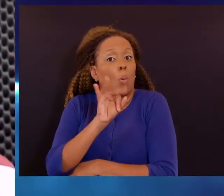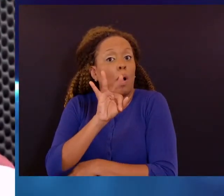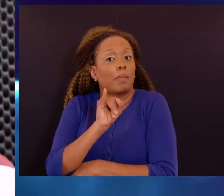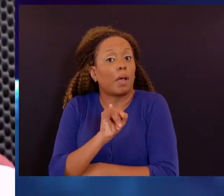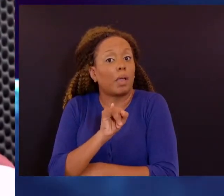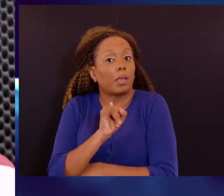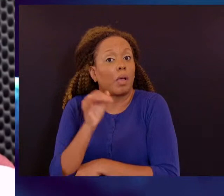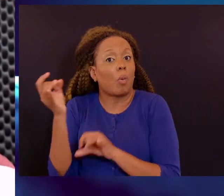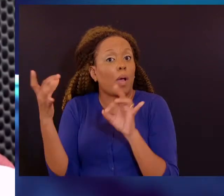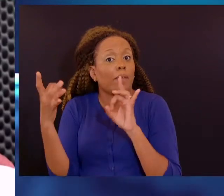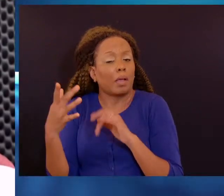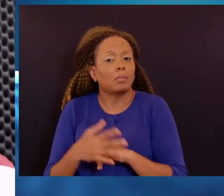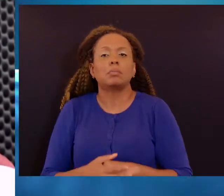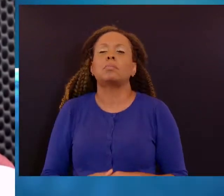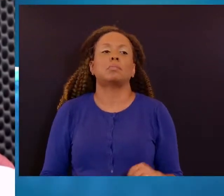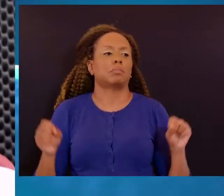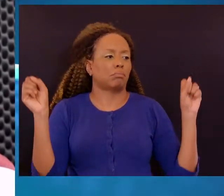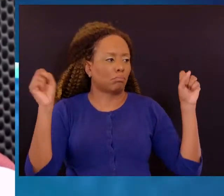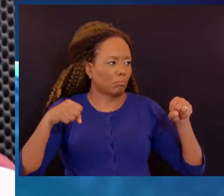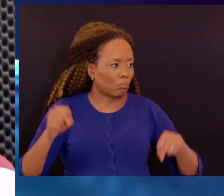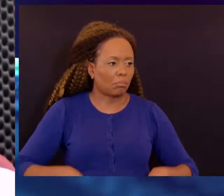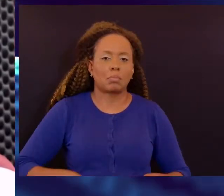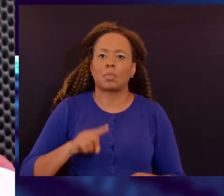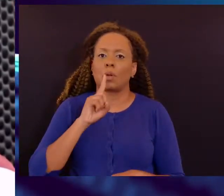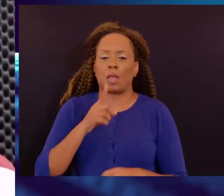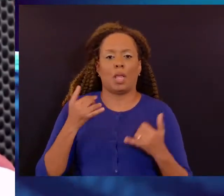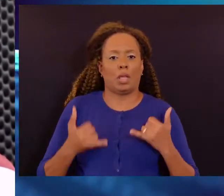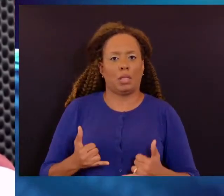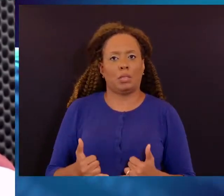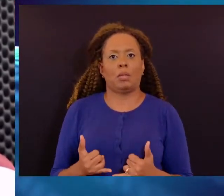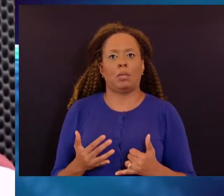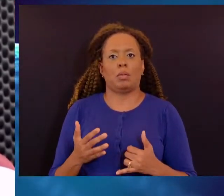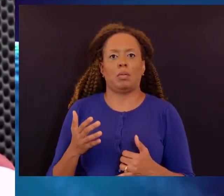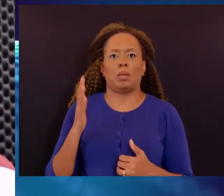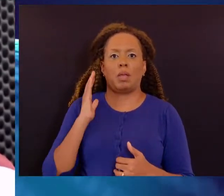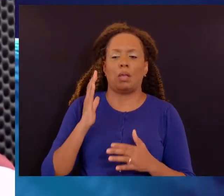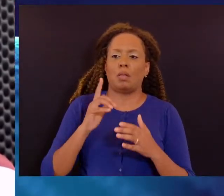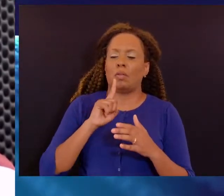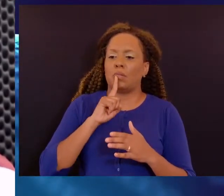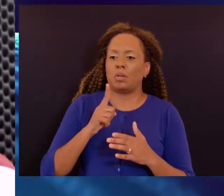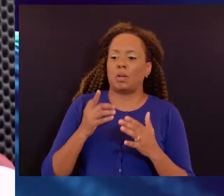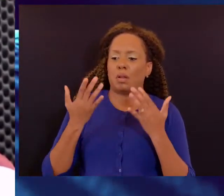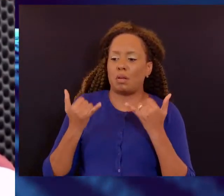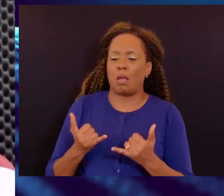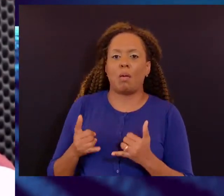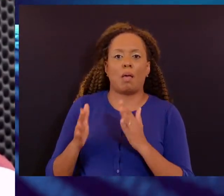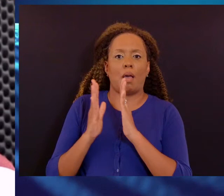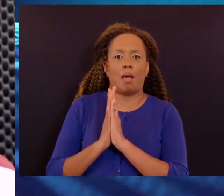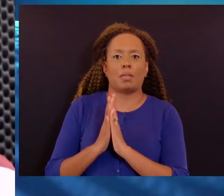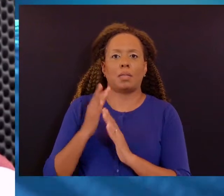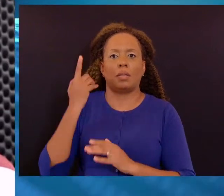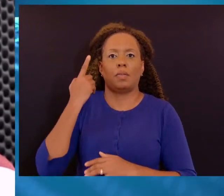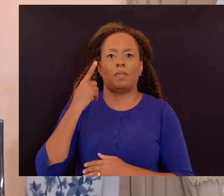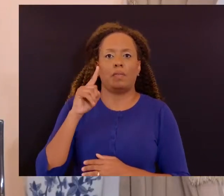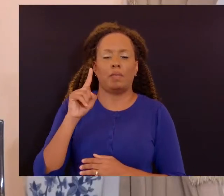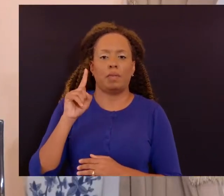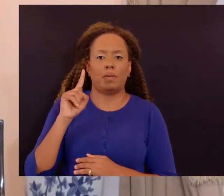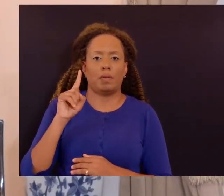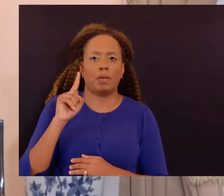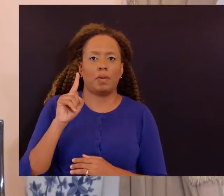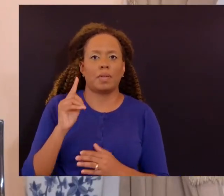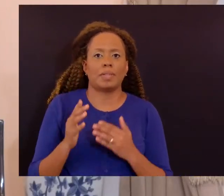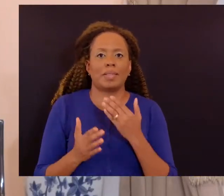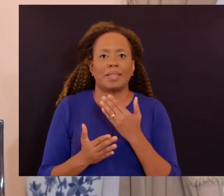definitely. We actually are getting ready. We're in the process of doing the tendering at the moment to have the first set of what we consider to be the